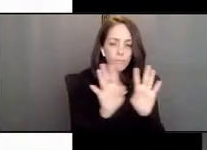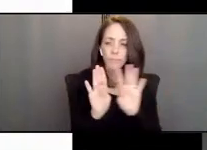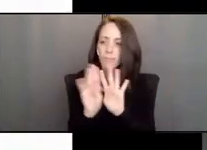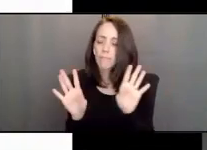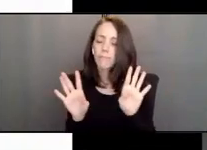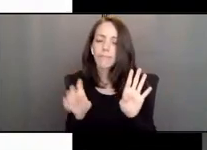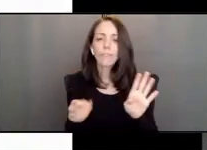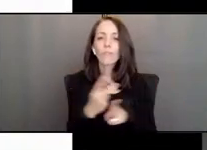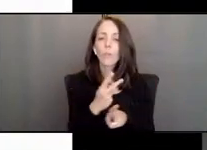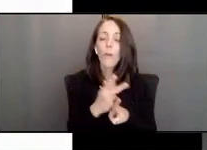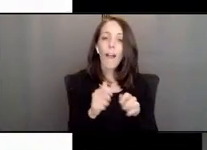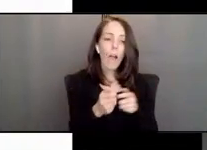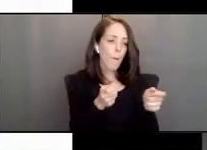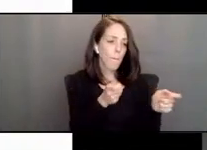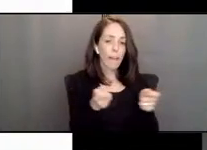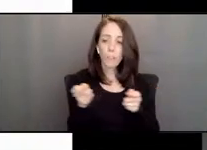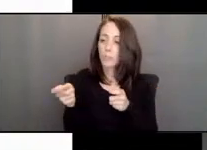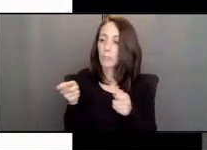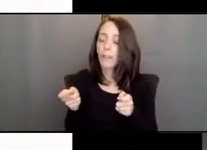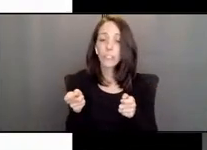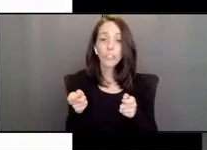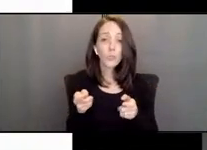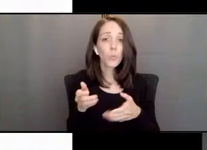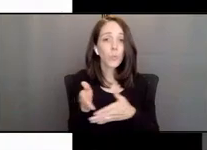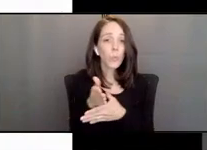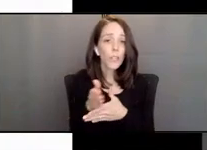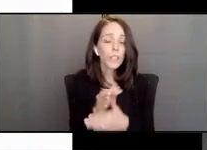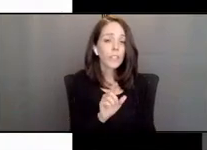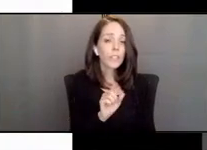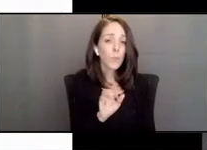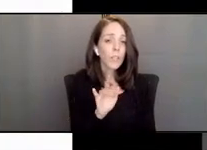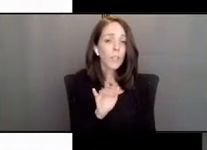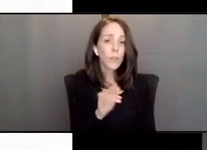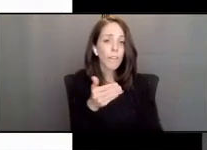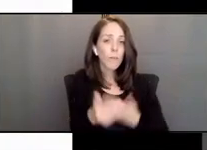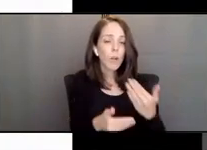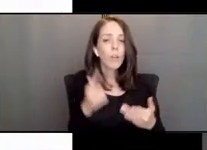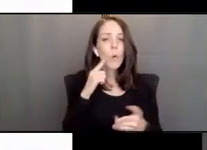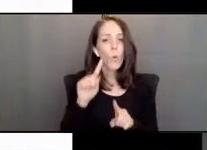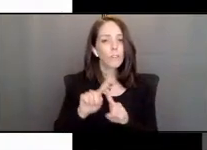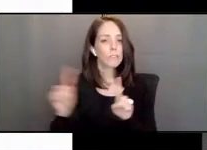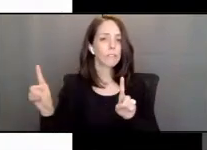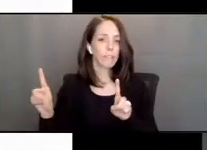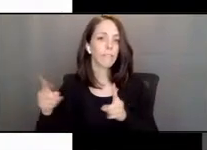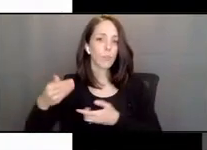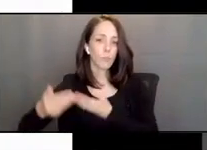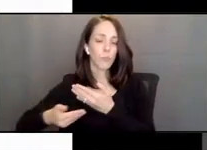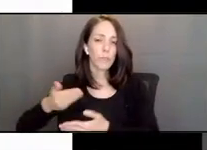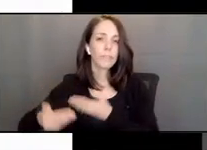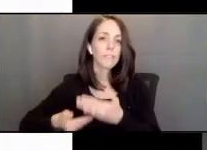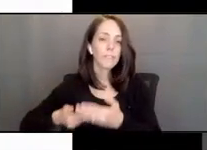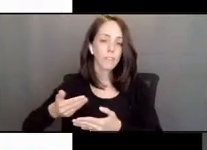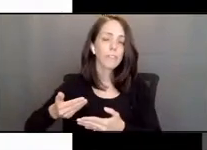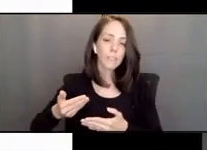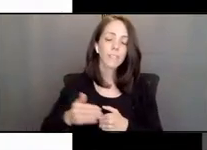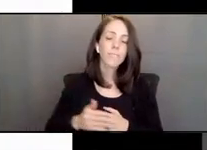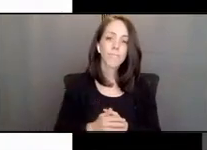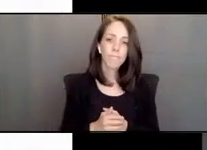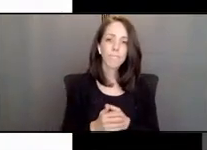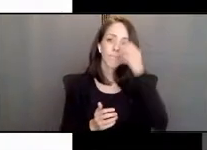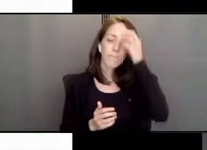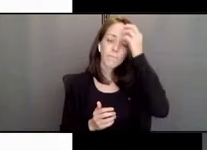OHSU 2025 process. We then prioritized the objectives both within our mission-based councils and across all councils and formed